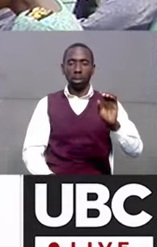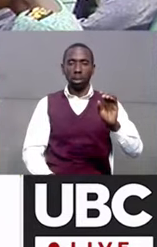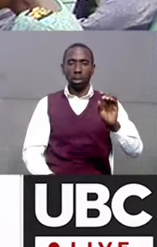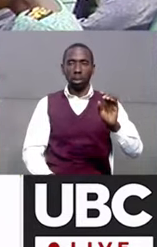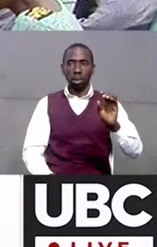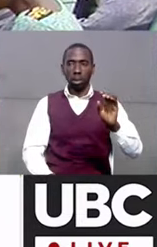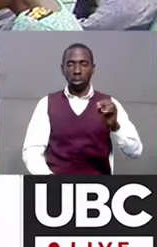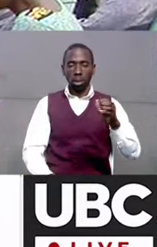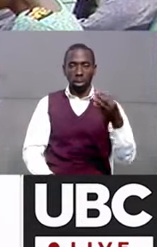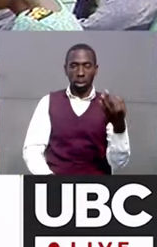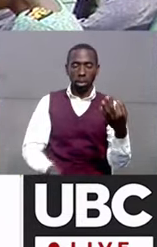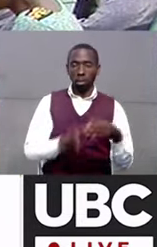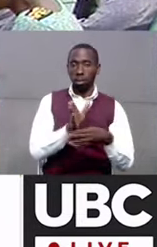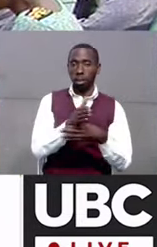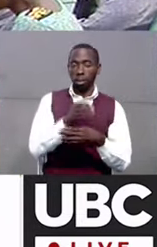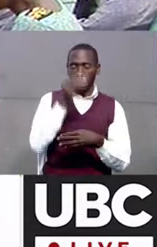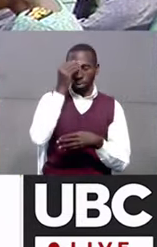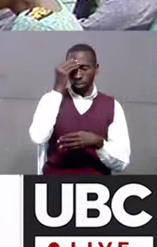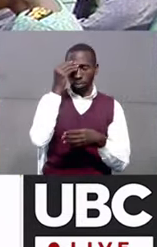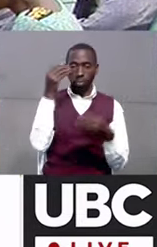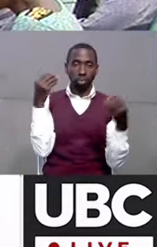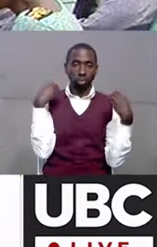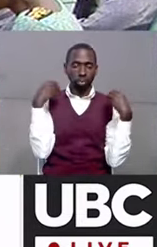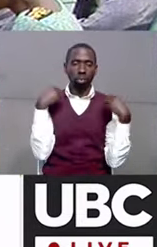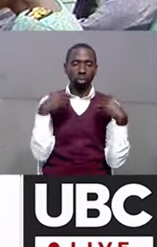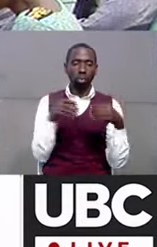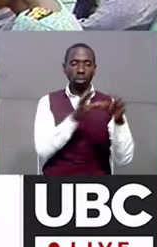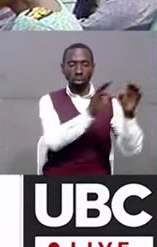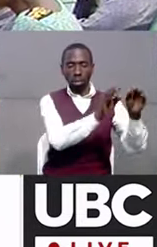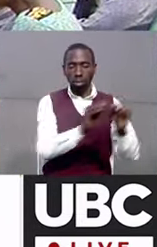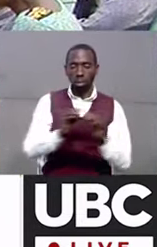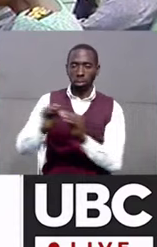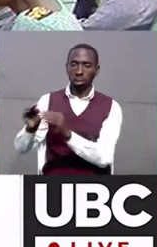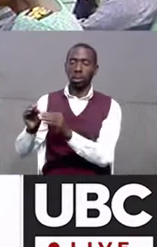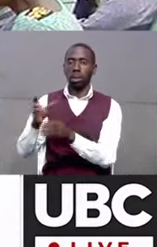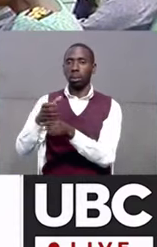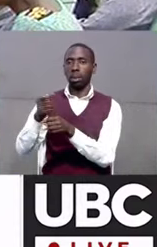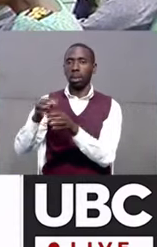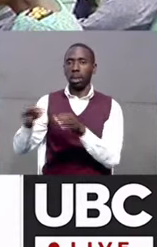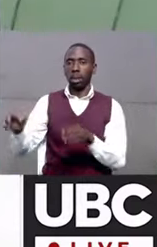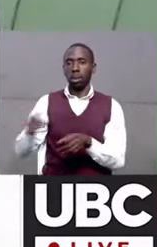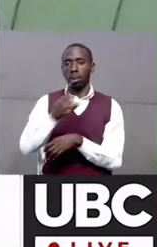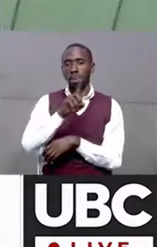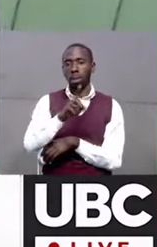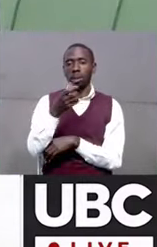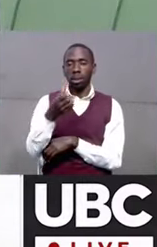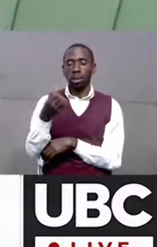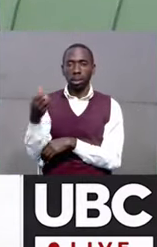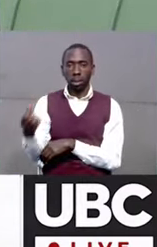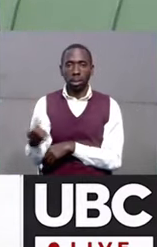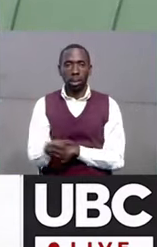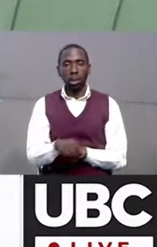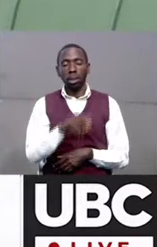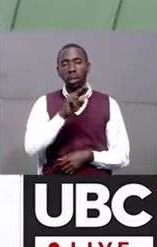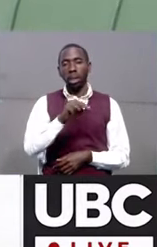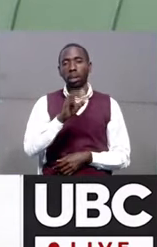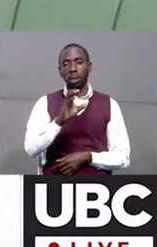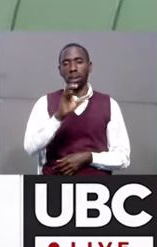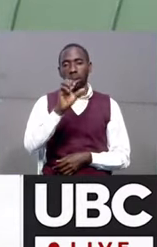vote 013, Minister of Education and Sports, to vote 166, National Council for